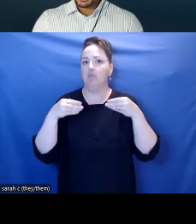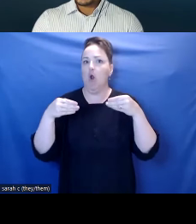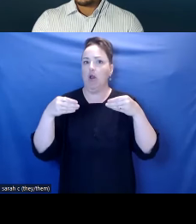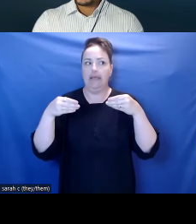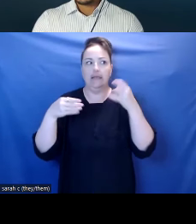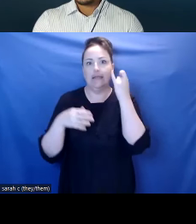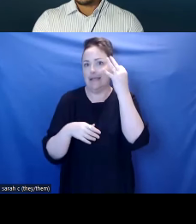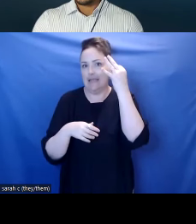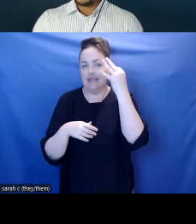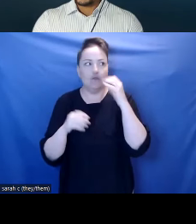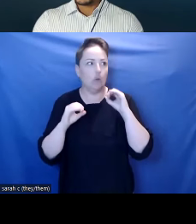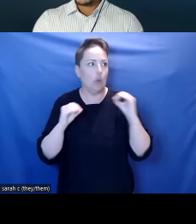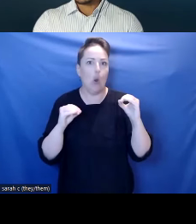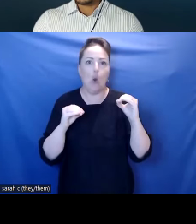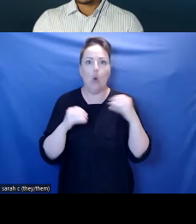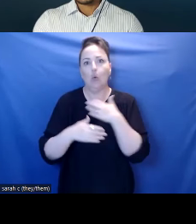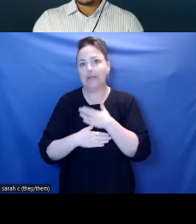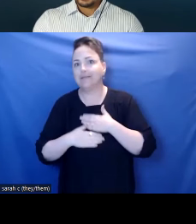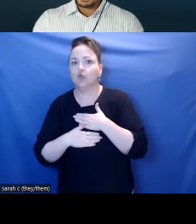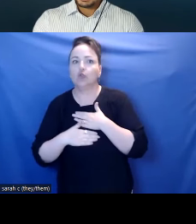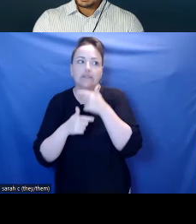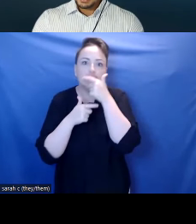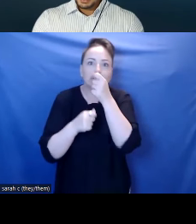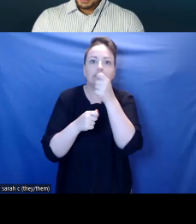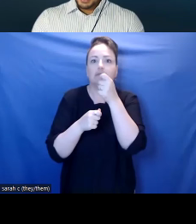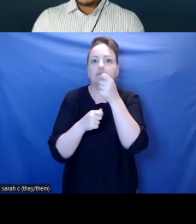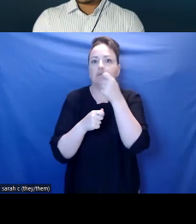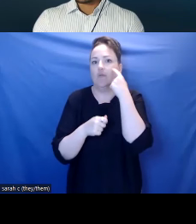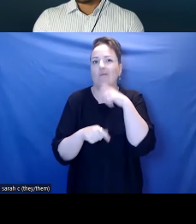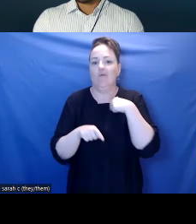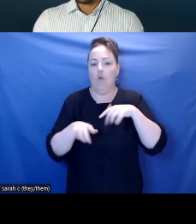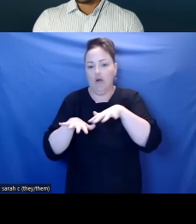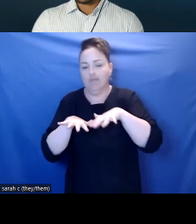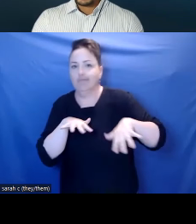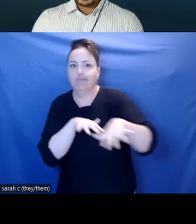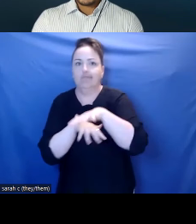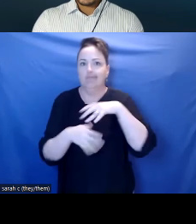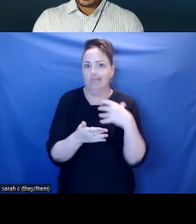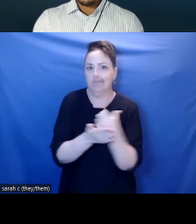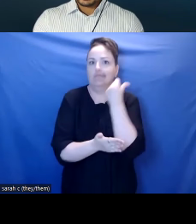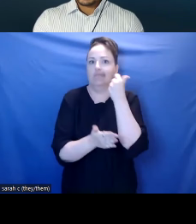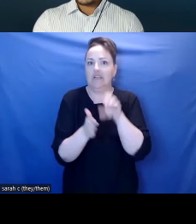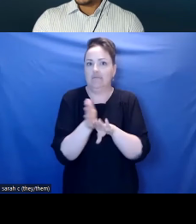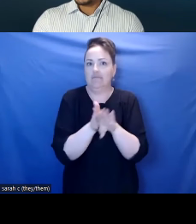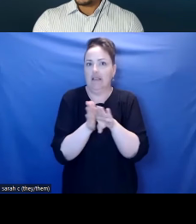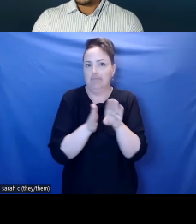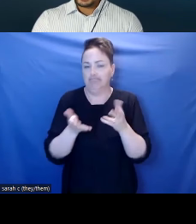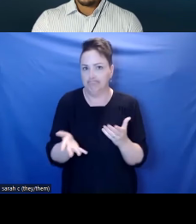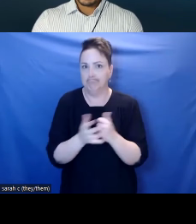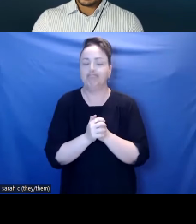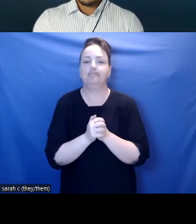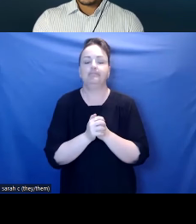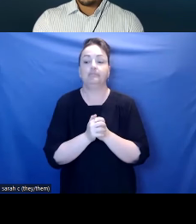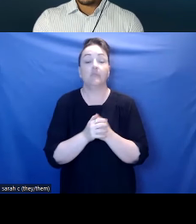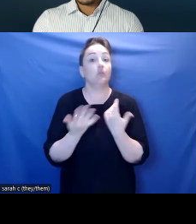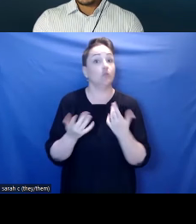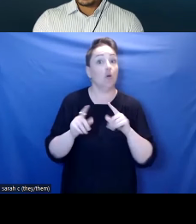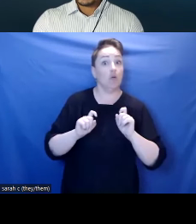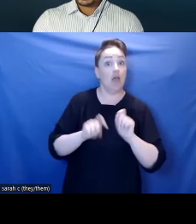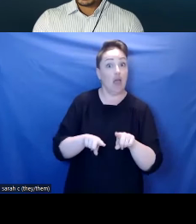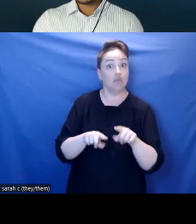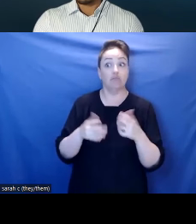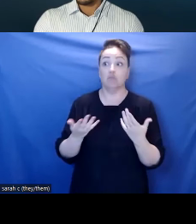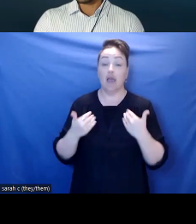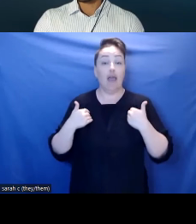or attractiveness for new residential mixed-use developments. So some of the things you want to ask yourself is, do you currently have a database of